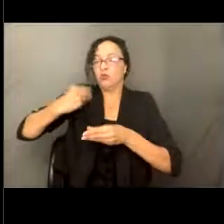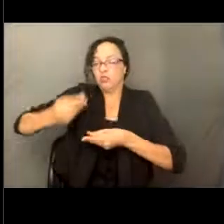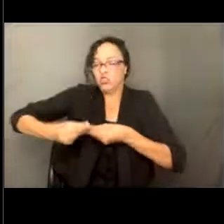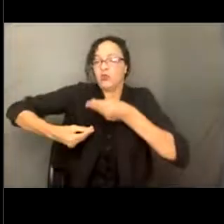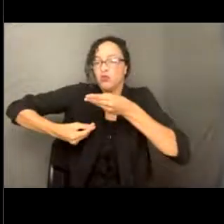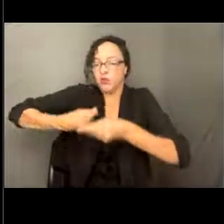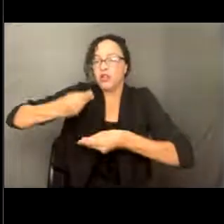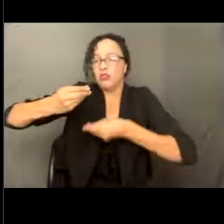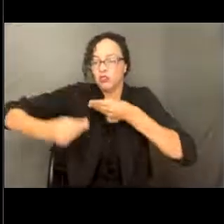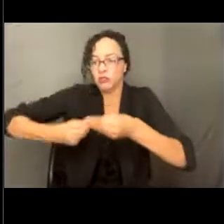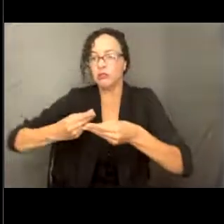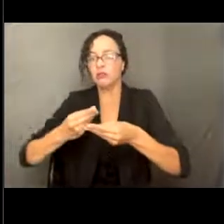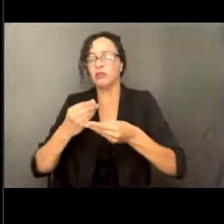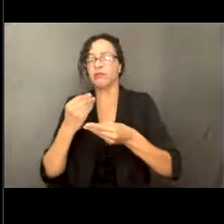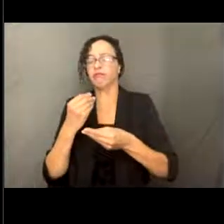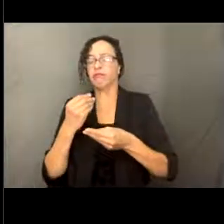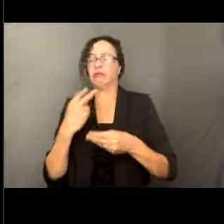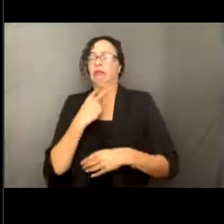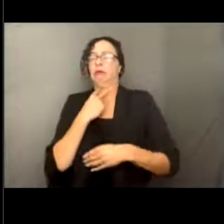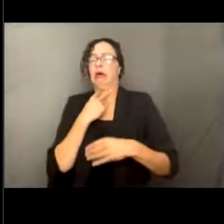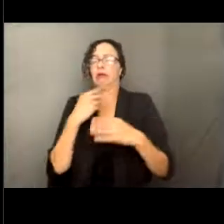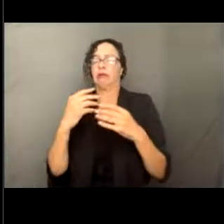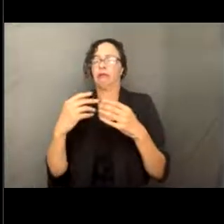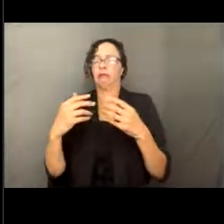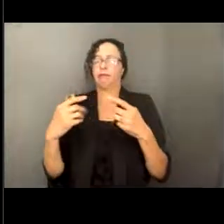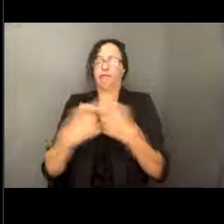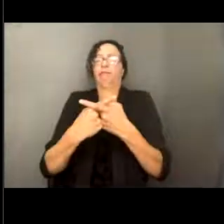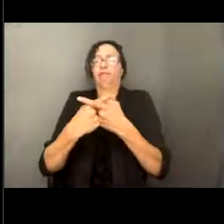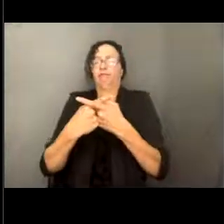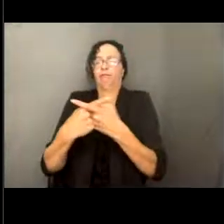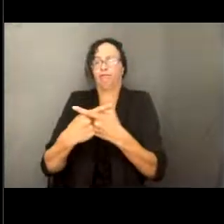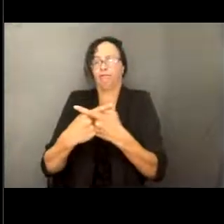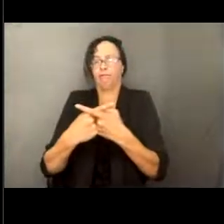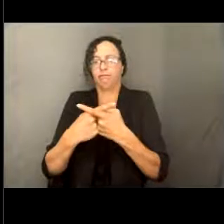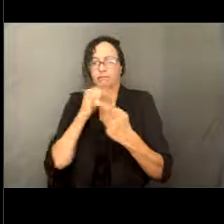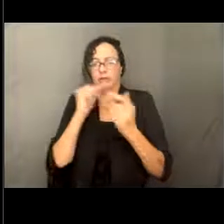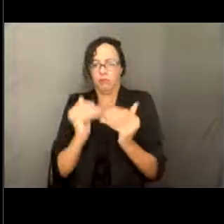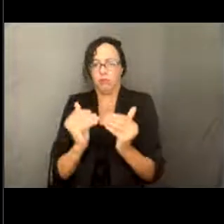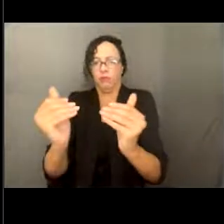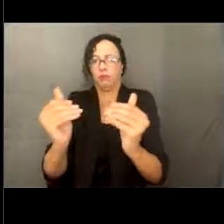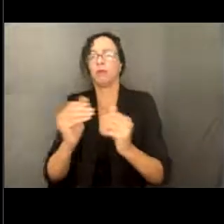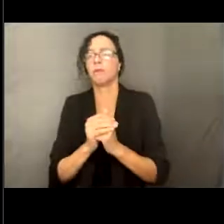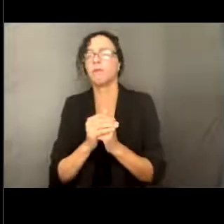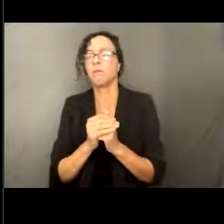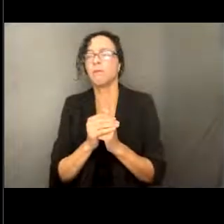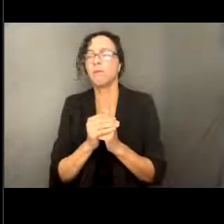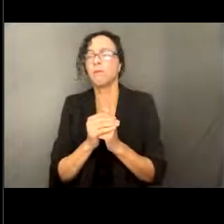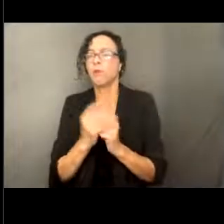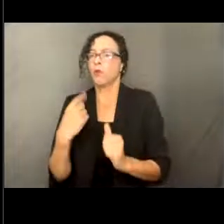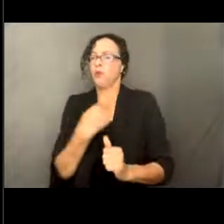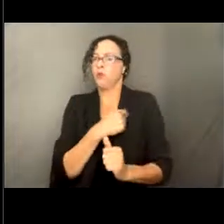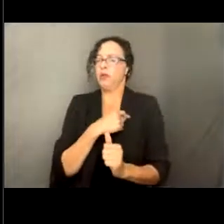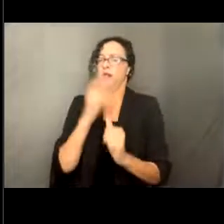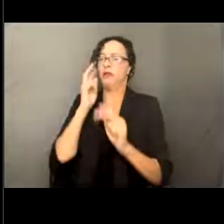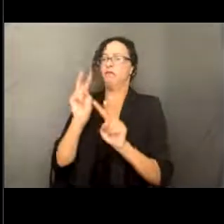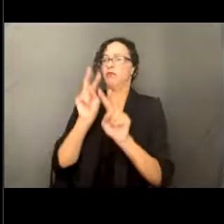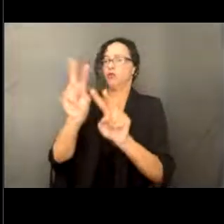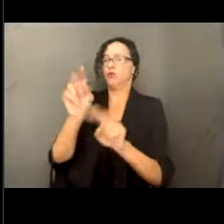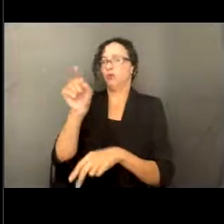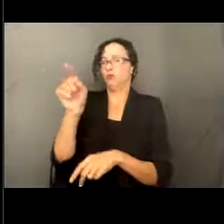And we view your presence here. We viewed Commissioner